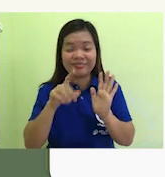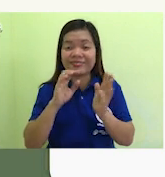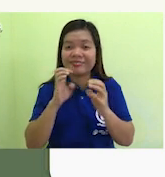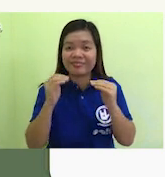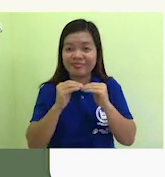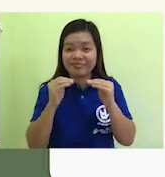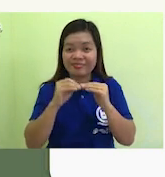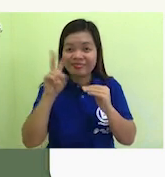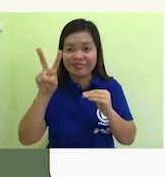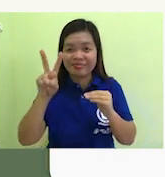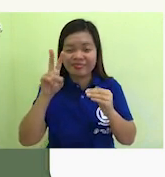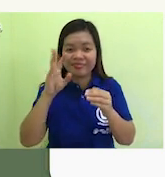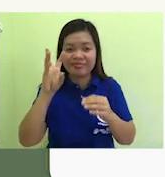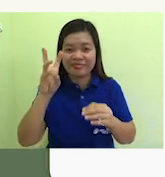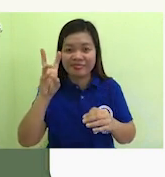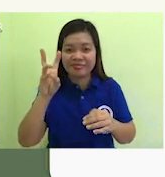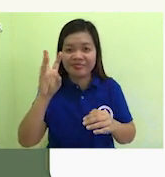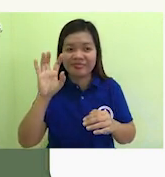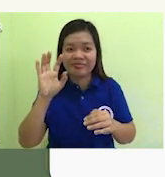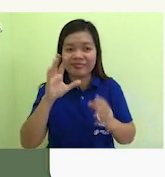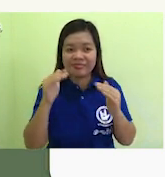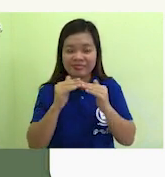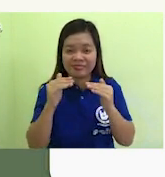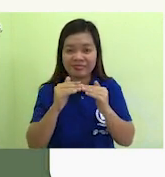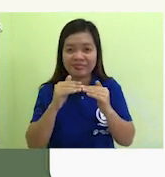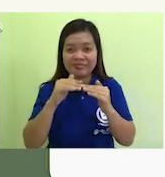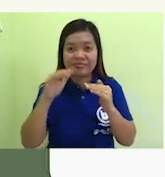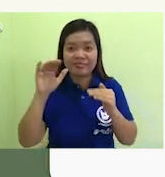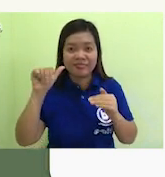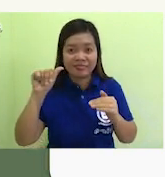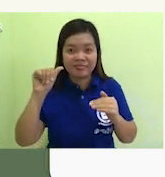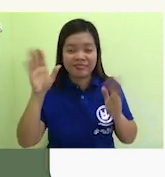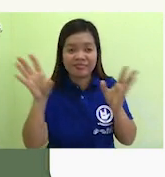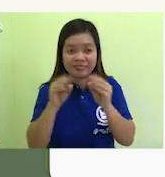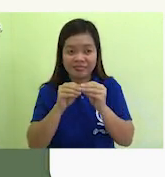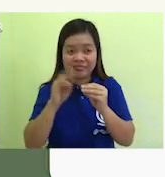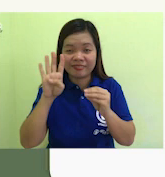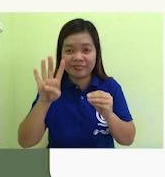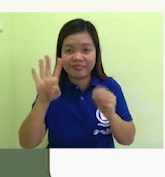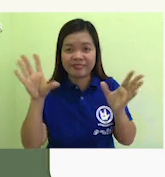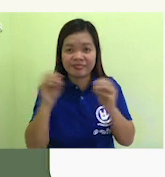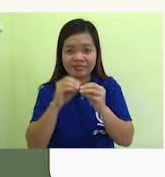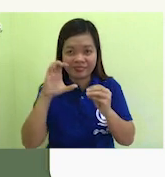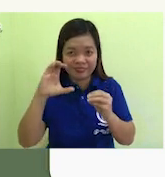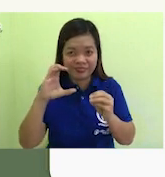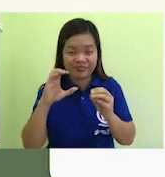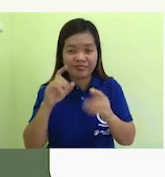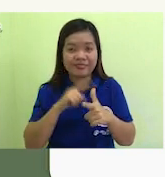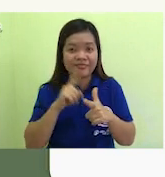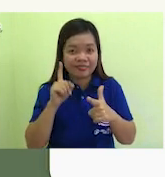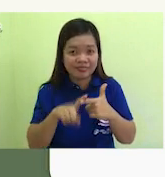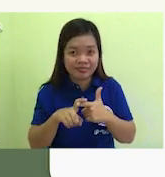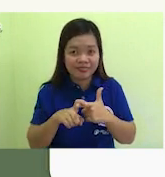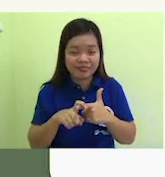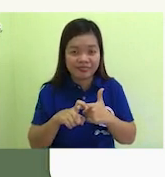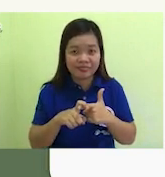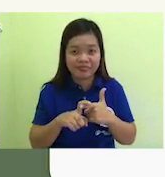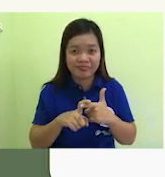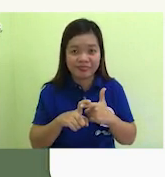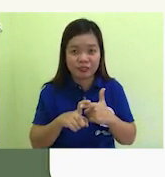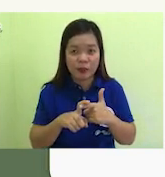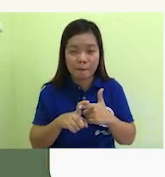Minus equation 2, which is 6 equals a plus b plus c.